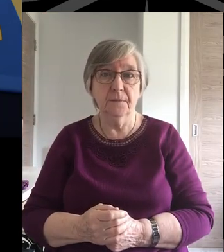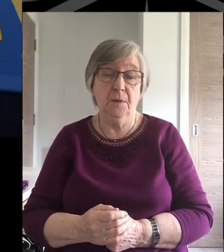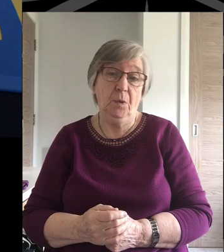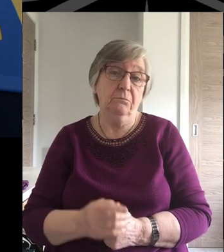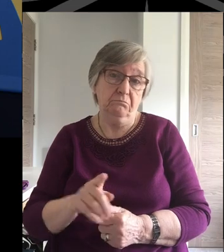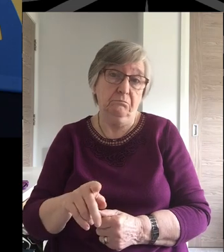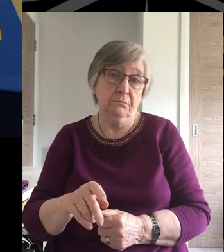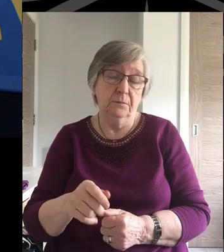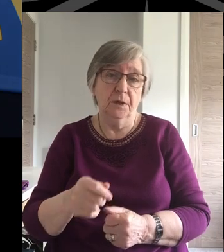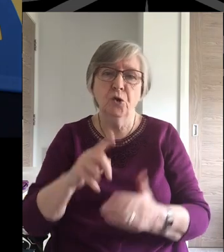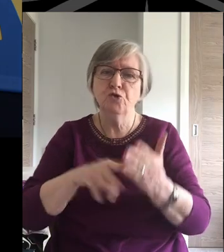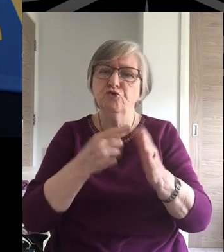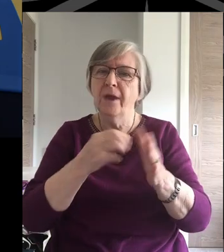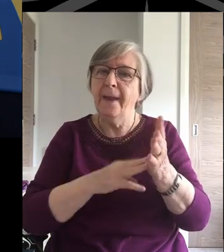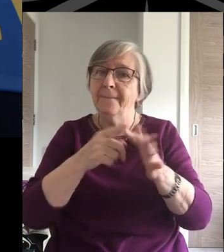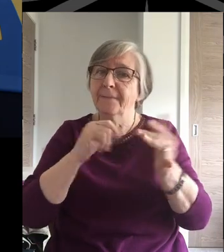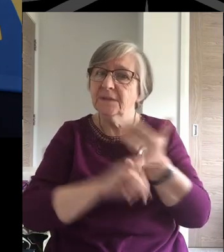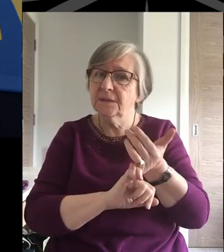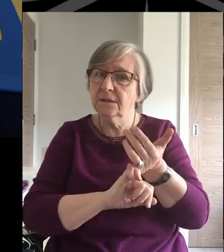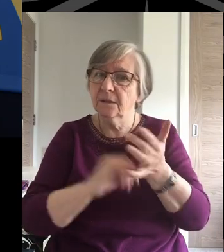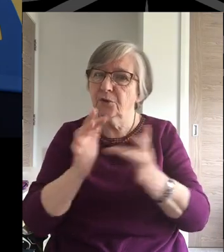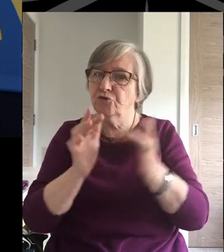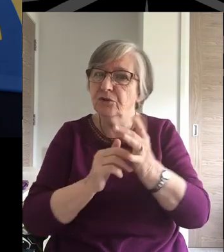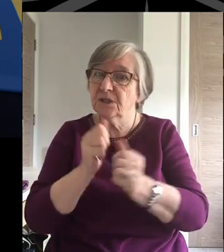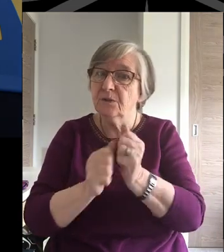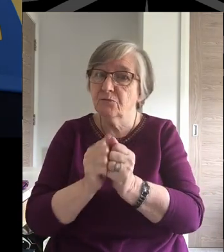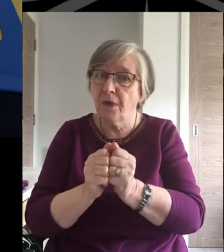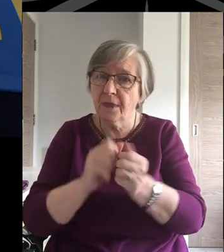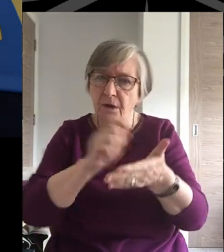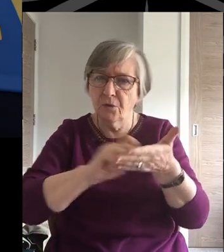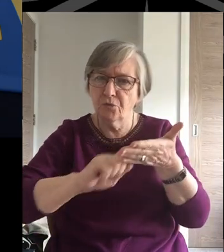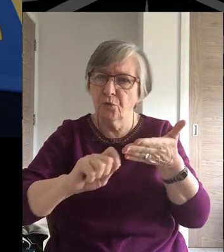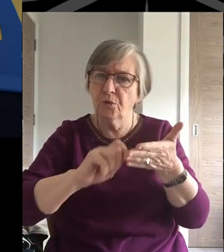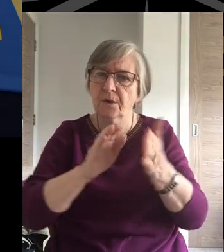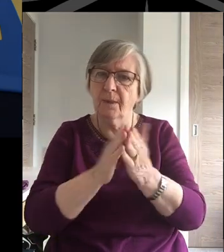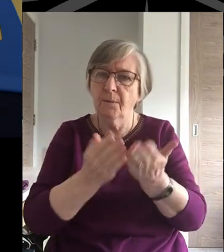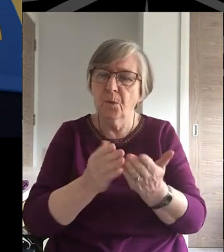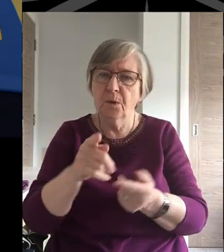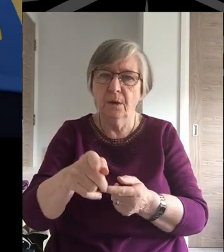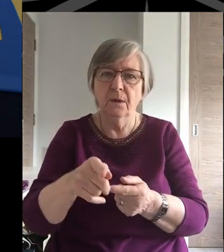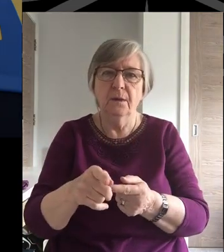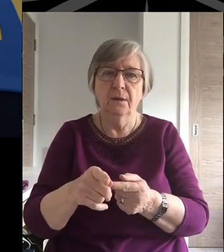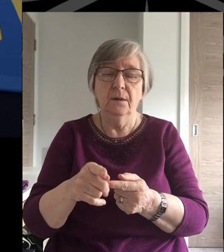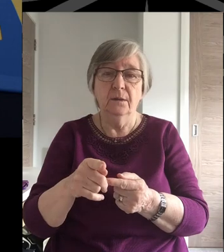Well, very good, says Jesus' brother in the book of James that he wrote.